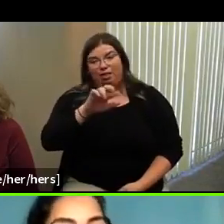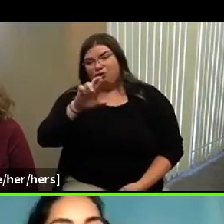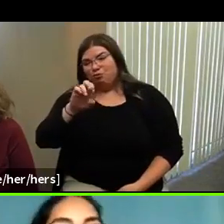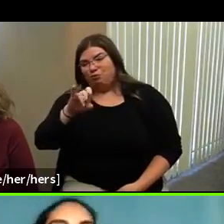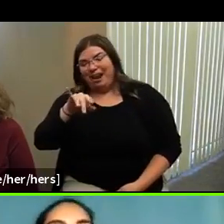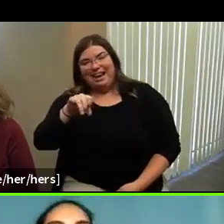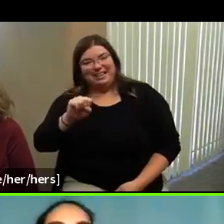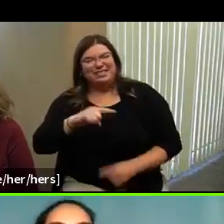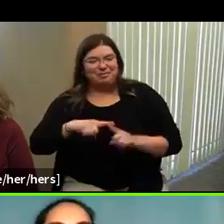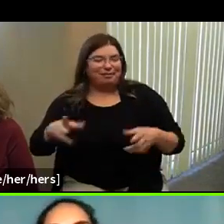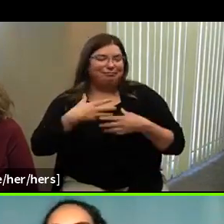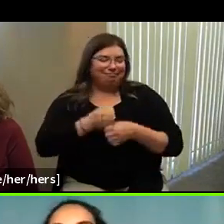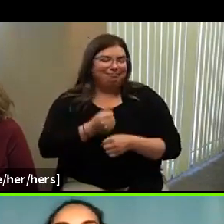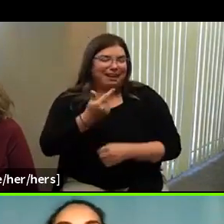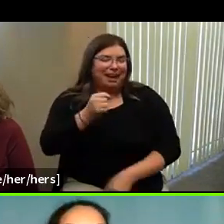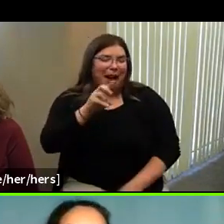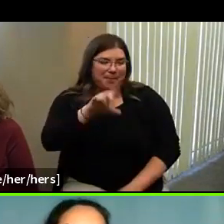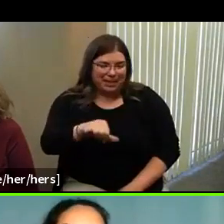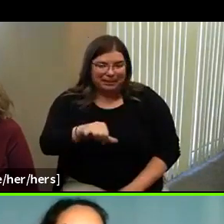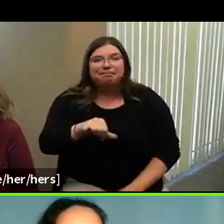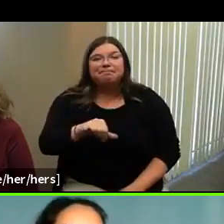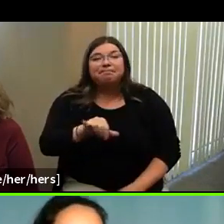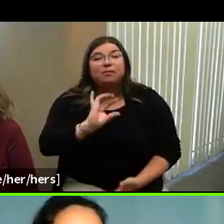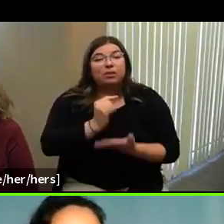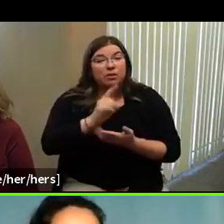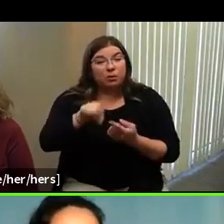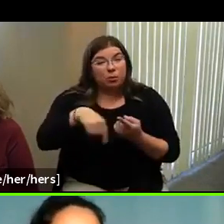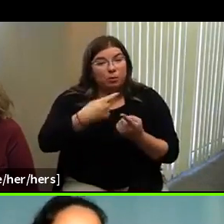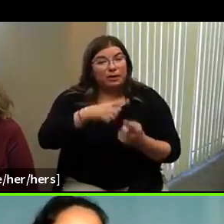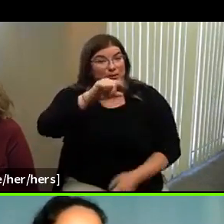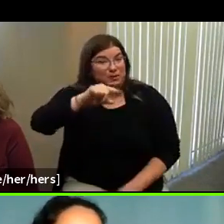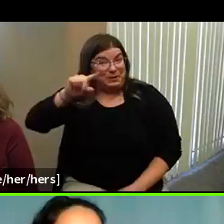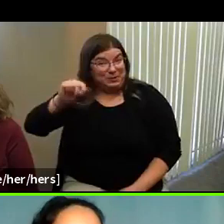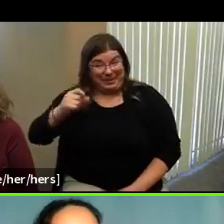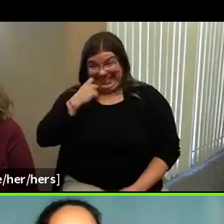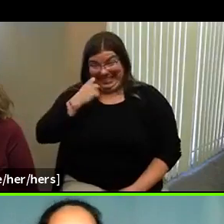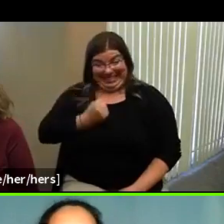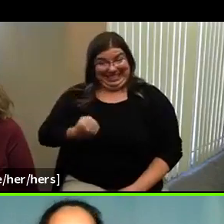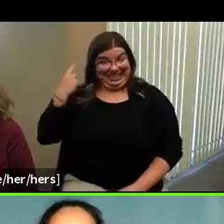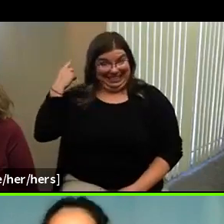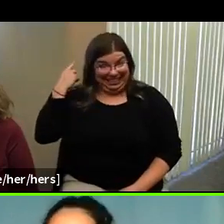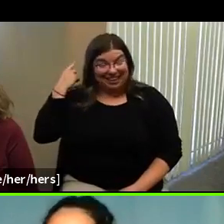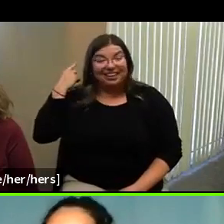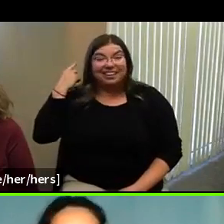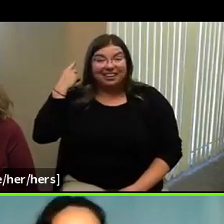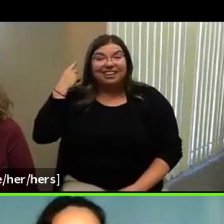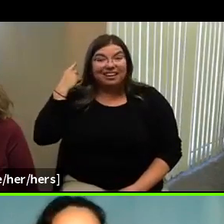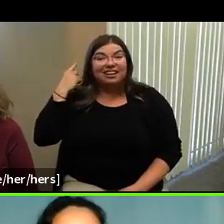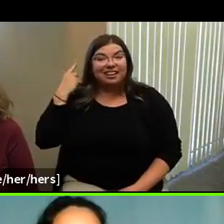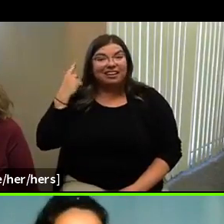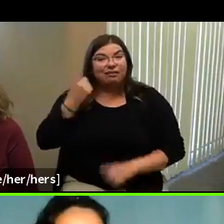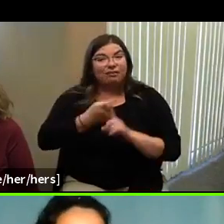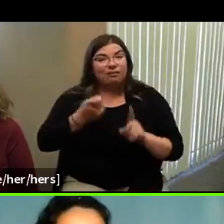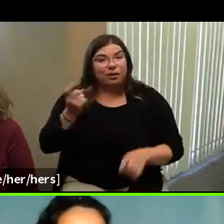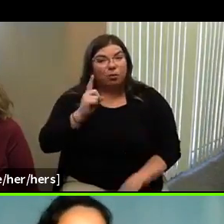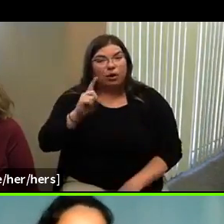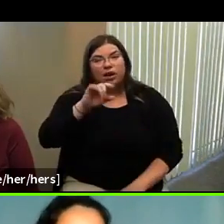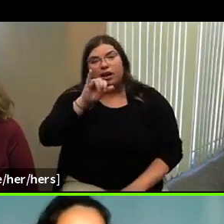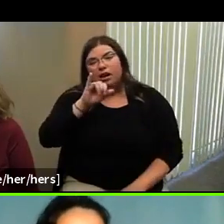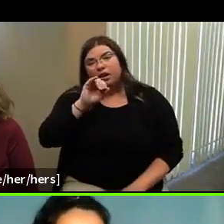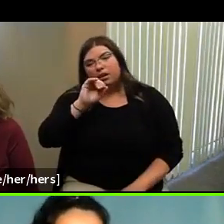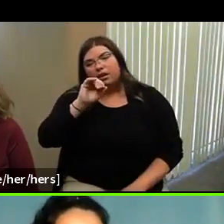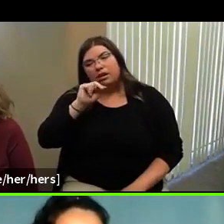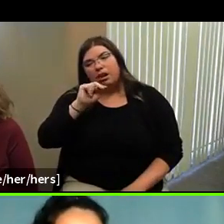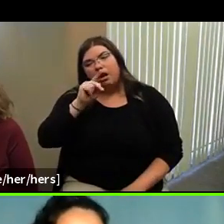really Gabby. I graduated in the year 2020 last year. I am from Yonkers, New York, a